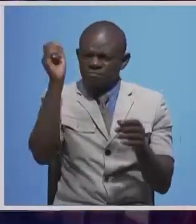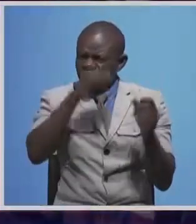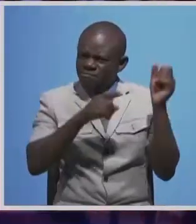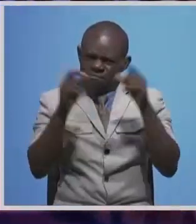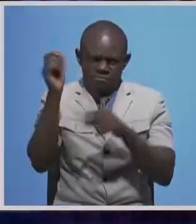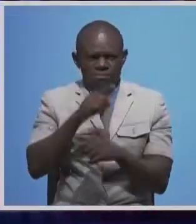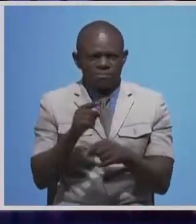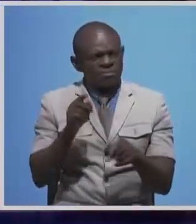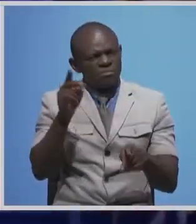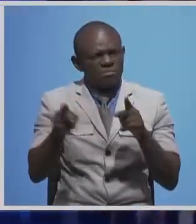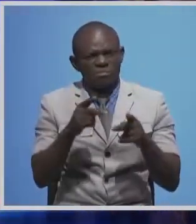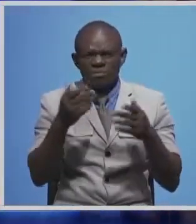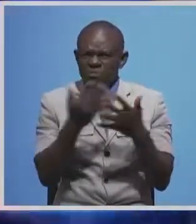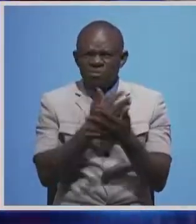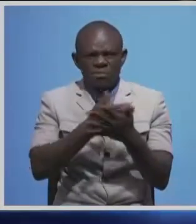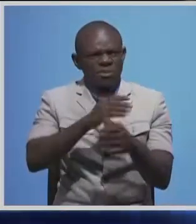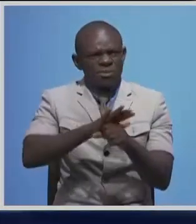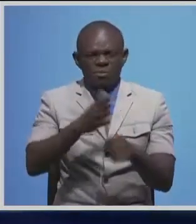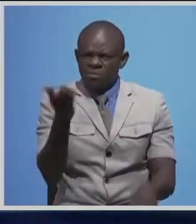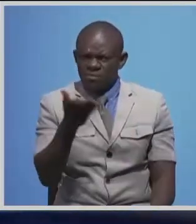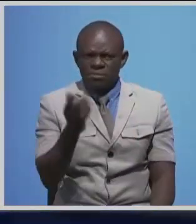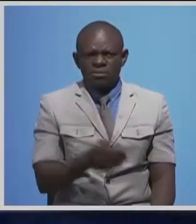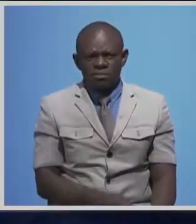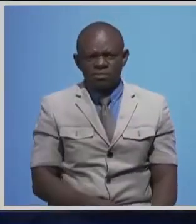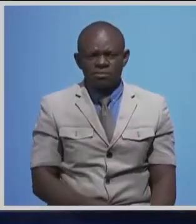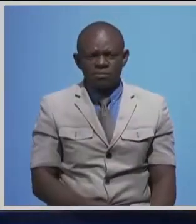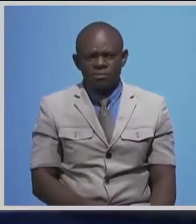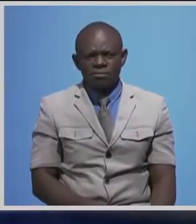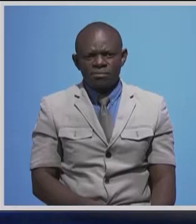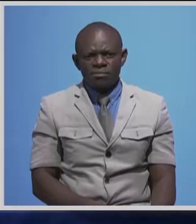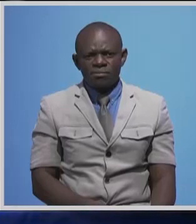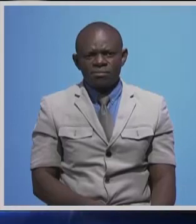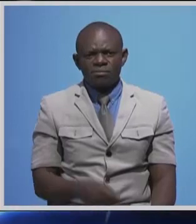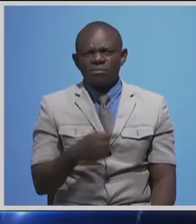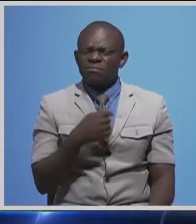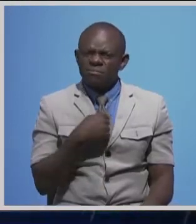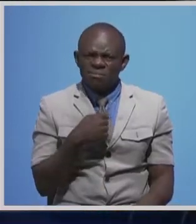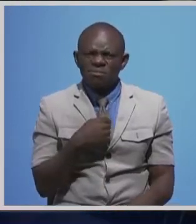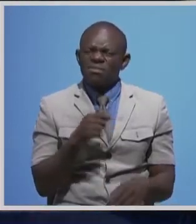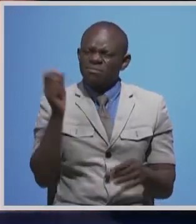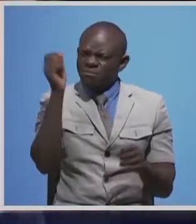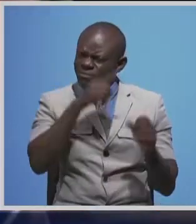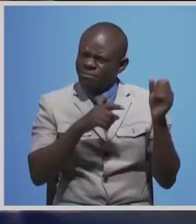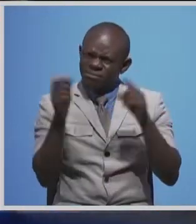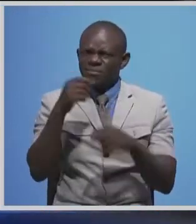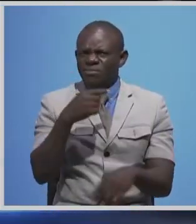against COVID-19 in the province. I'm very discouraged. I'm very discouraged in the sense that